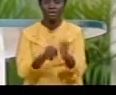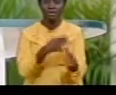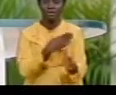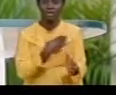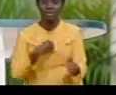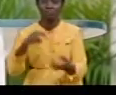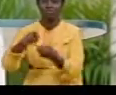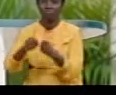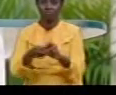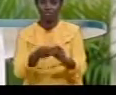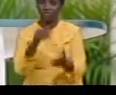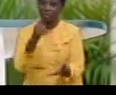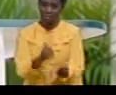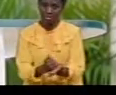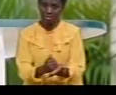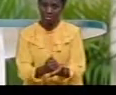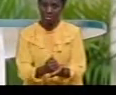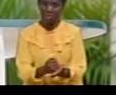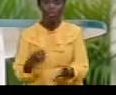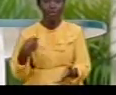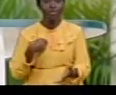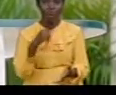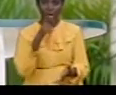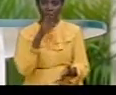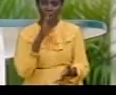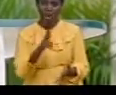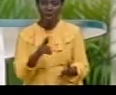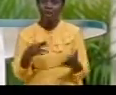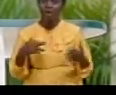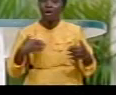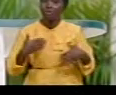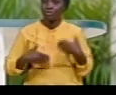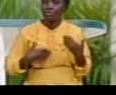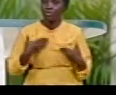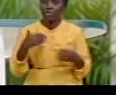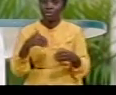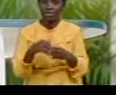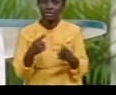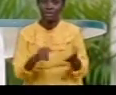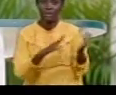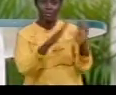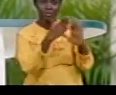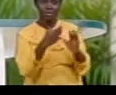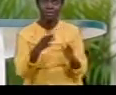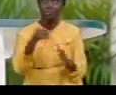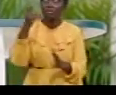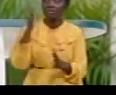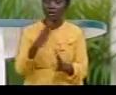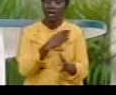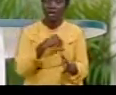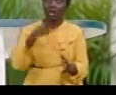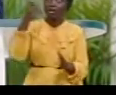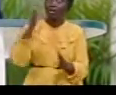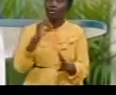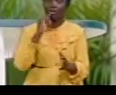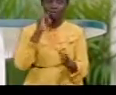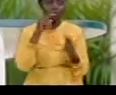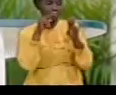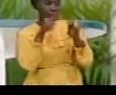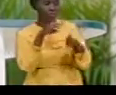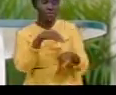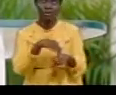You see, we are rejoicing in the presence of God, and God is looking at his children because God is looking for holy church, pure